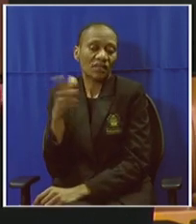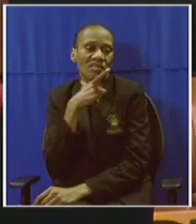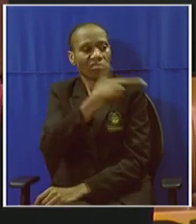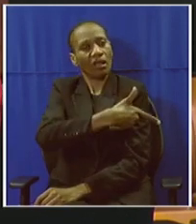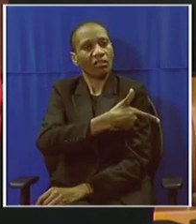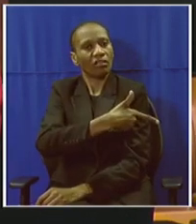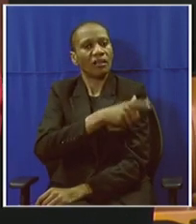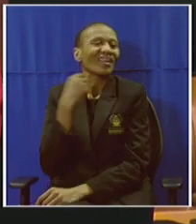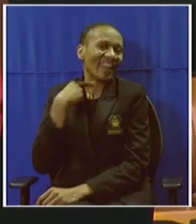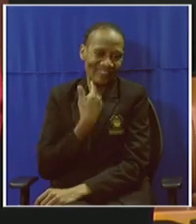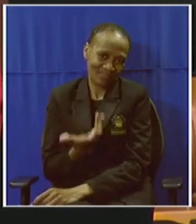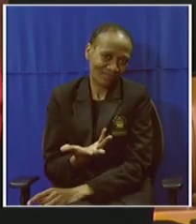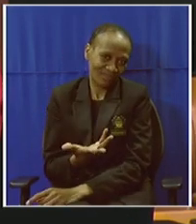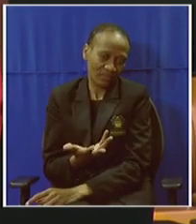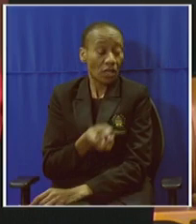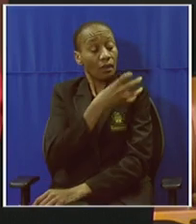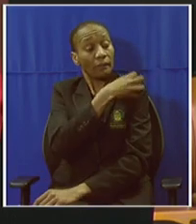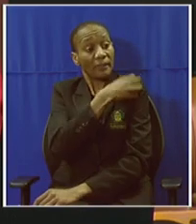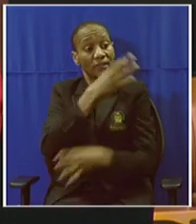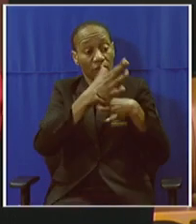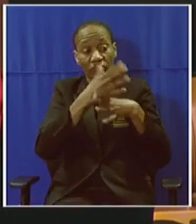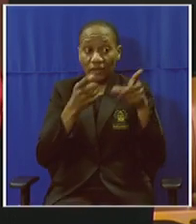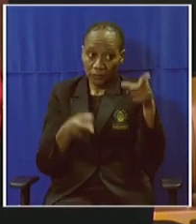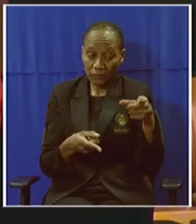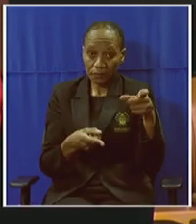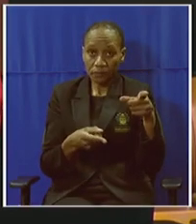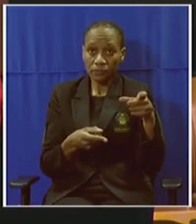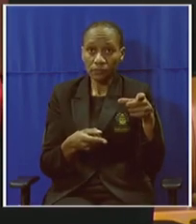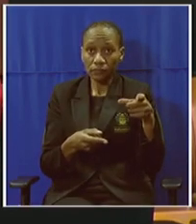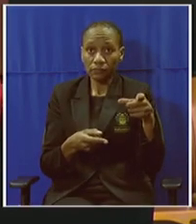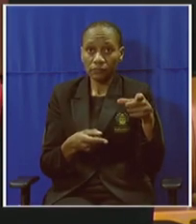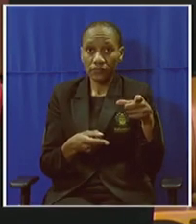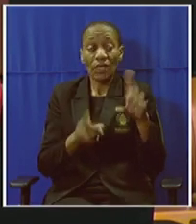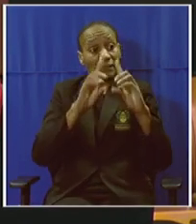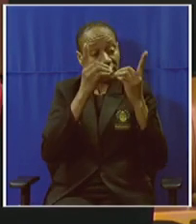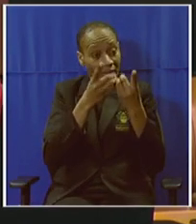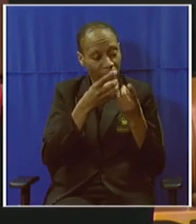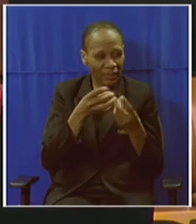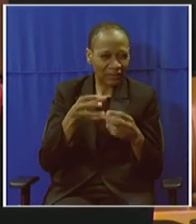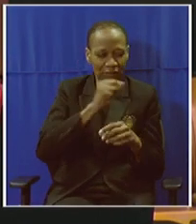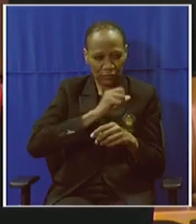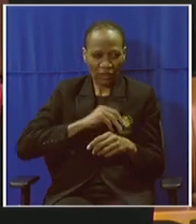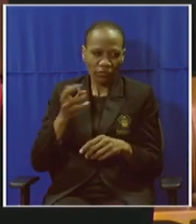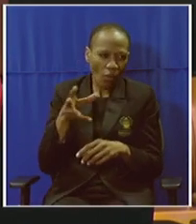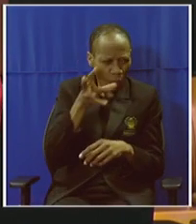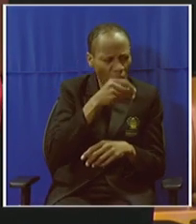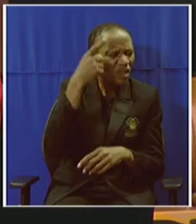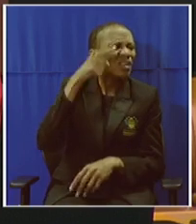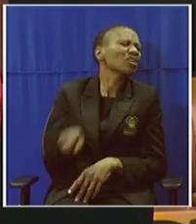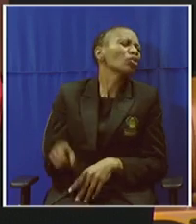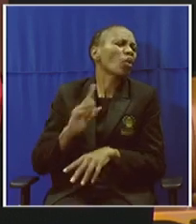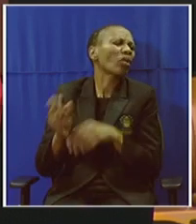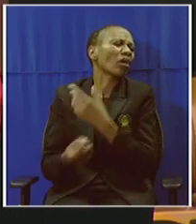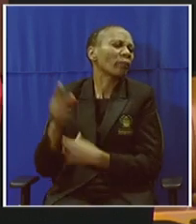lies. The Minister of Labor, Employment, and the whole department are ignoring the racism that